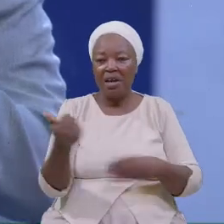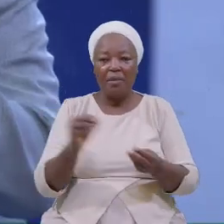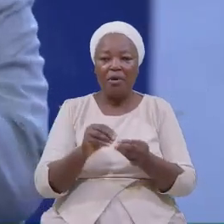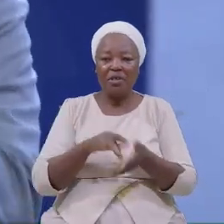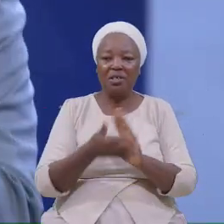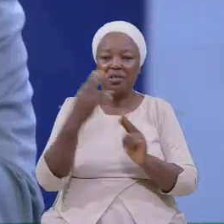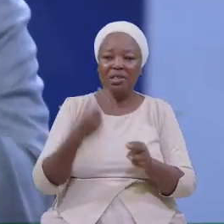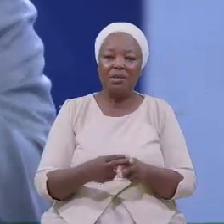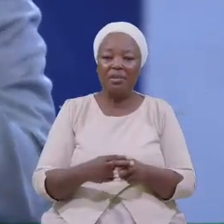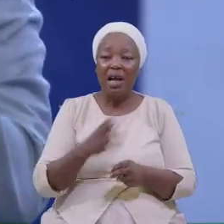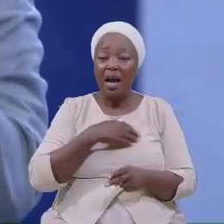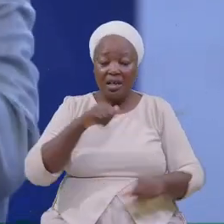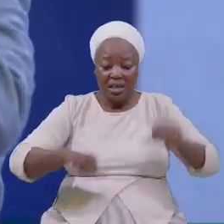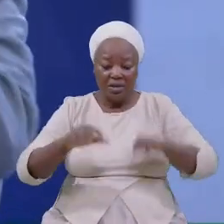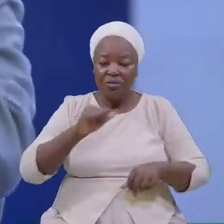And doubting